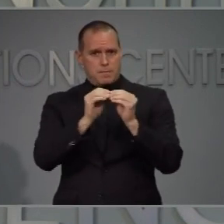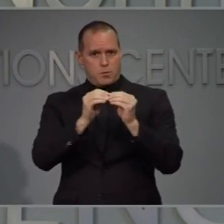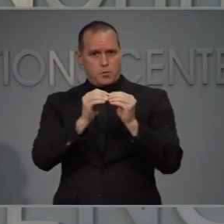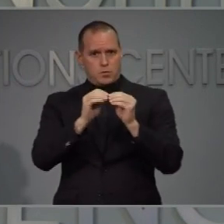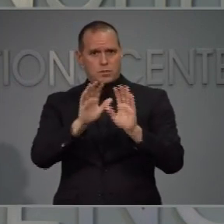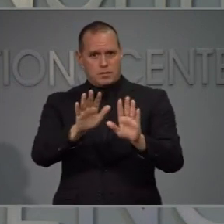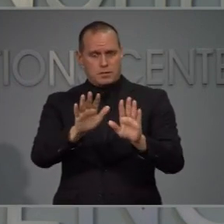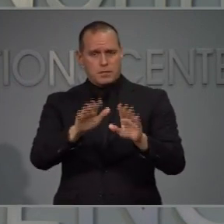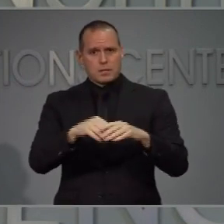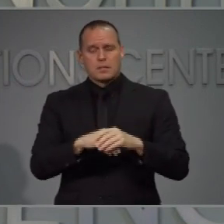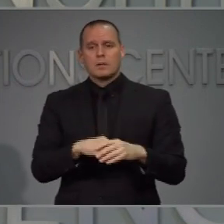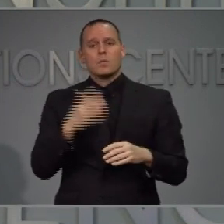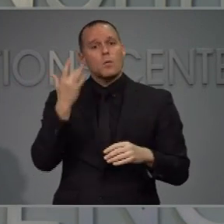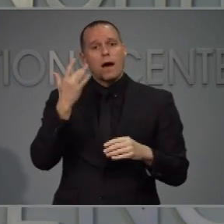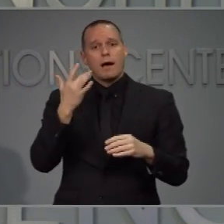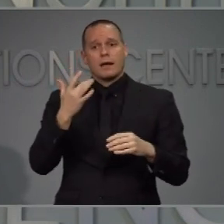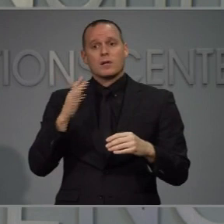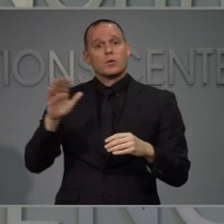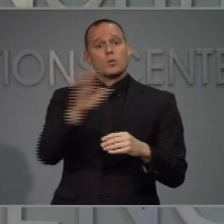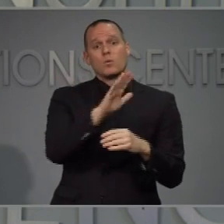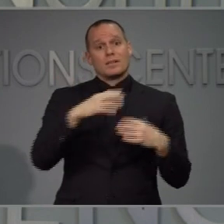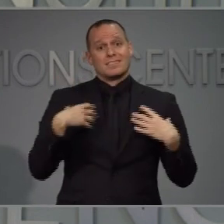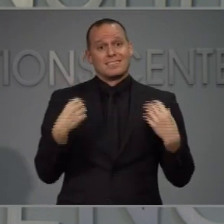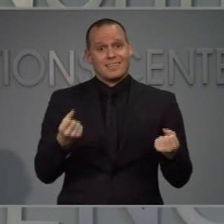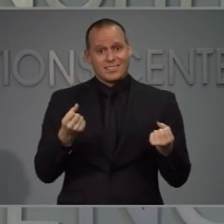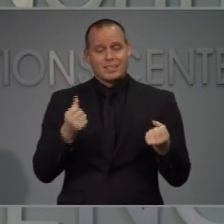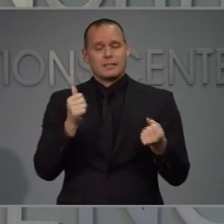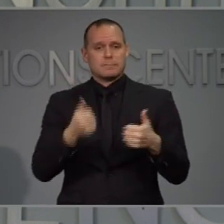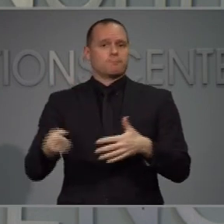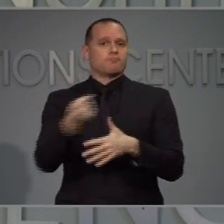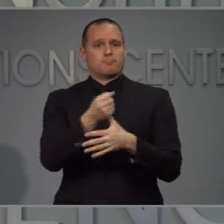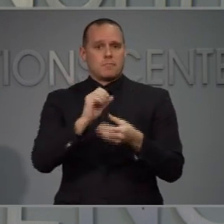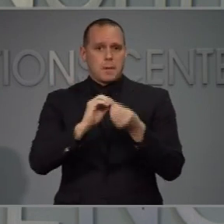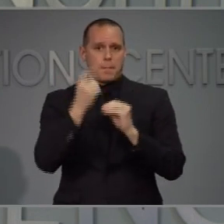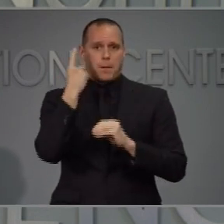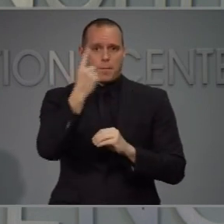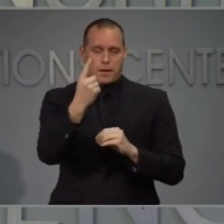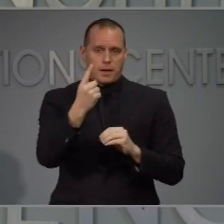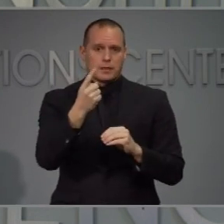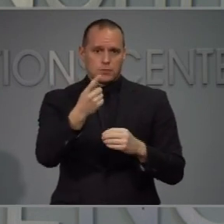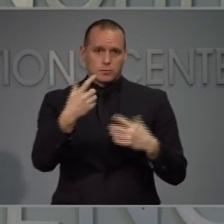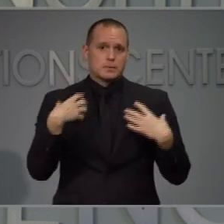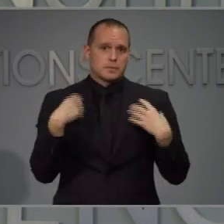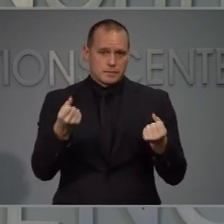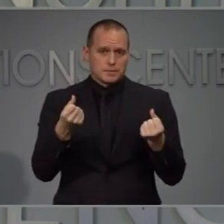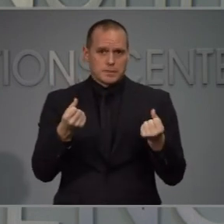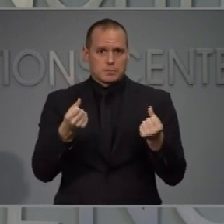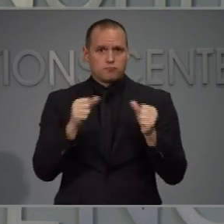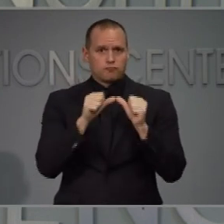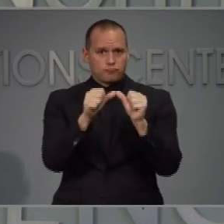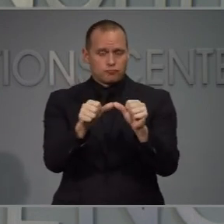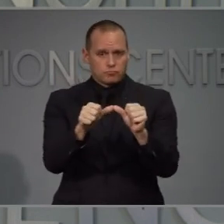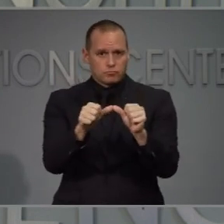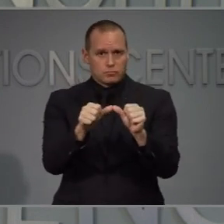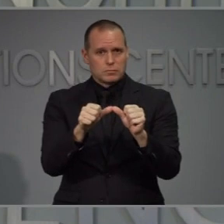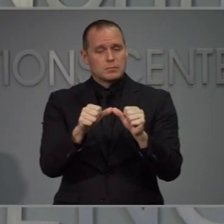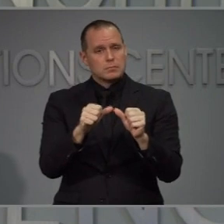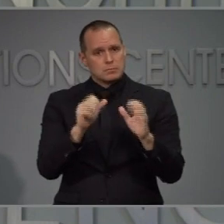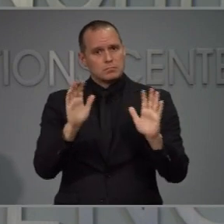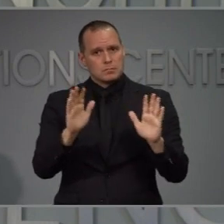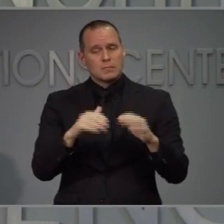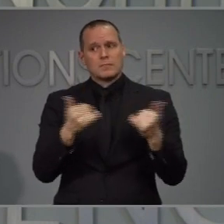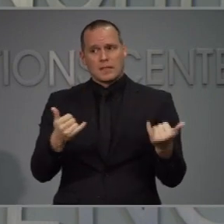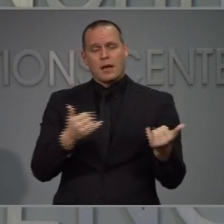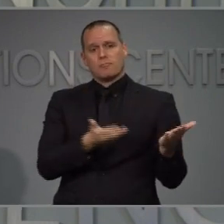and safety of North Carolinians is our number one priority. I'll now recognize